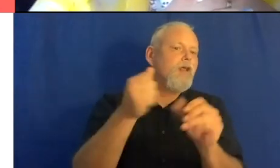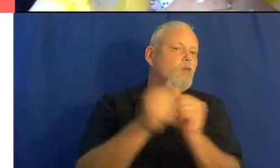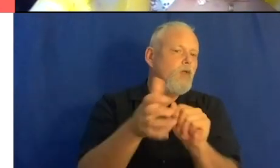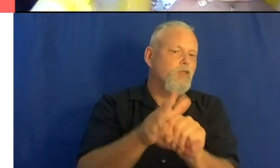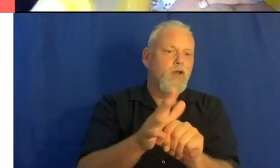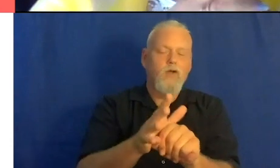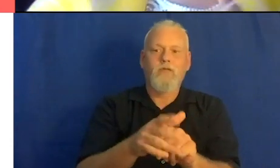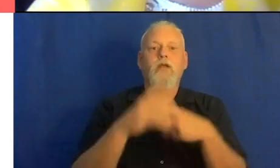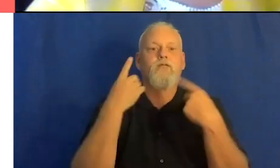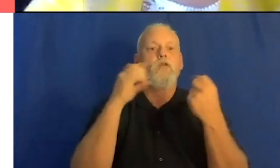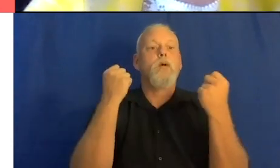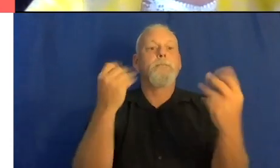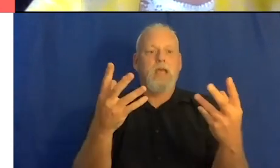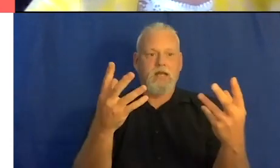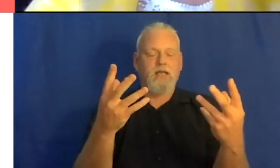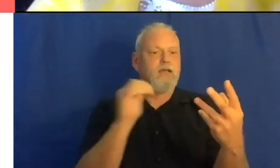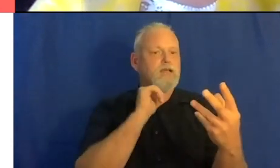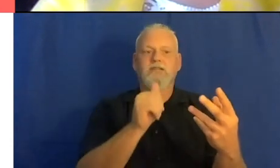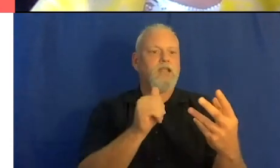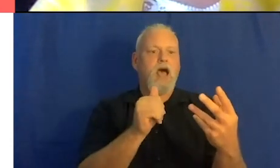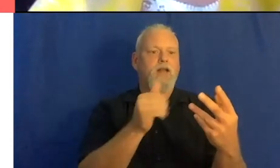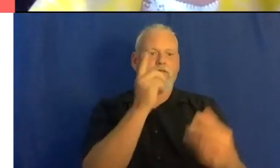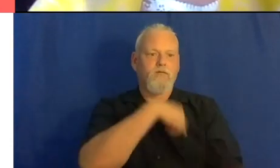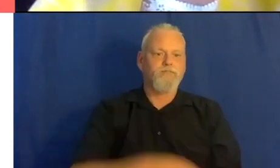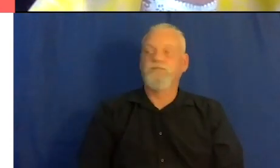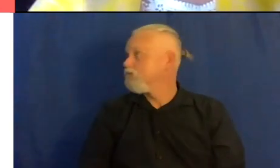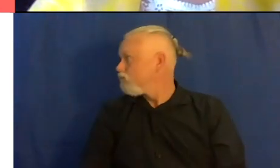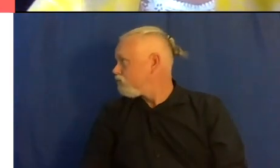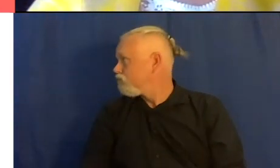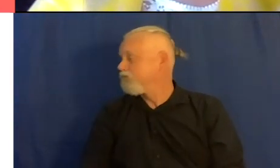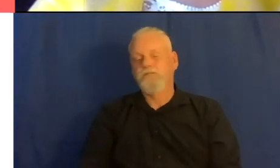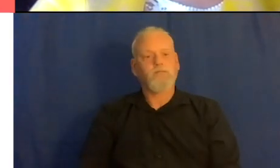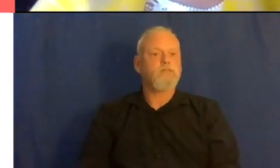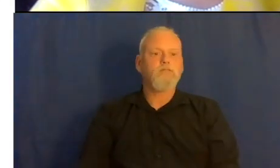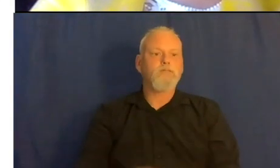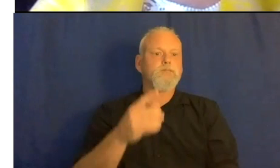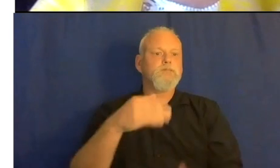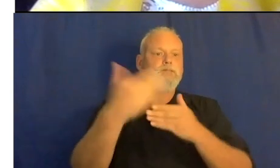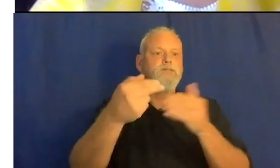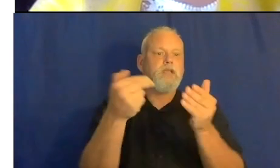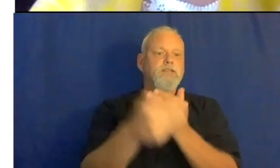but for many, it's not untrue. Next slide, please.